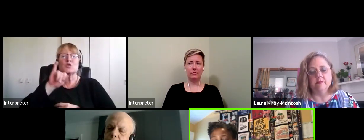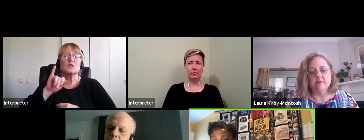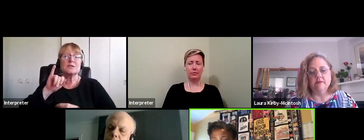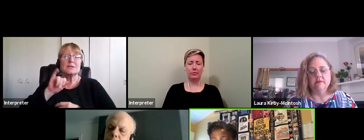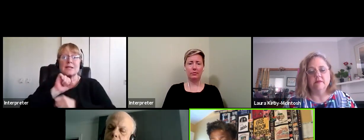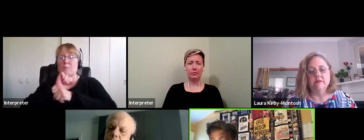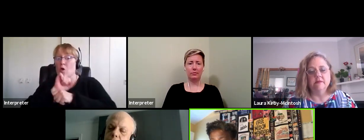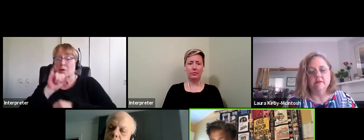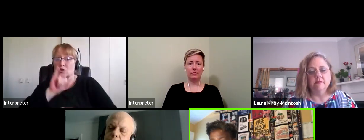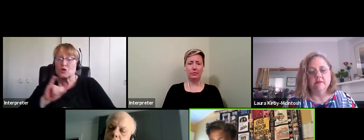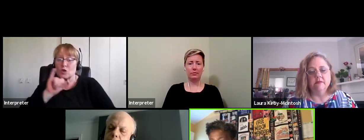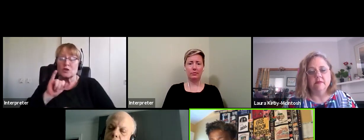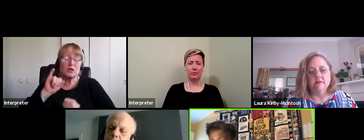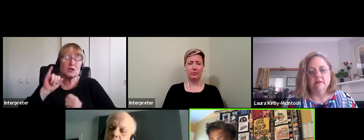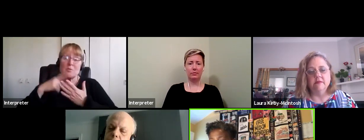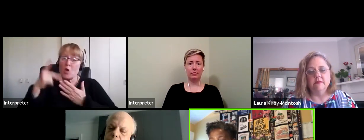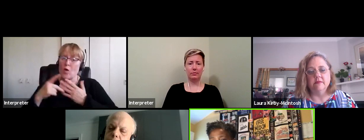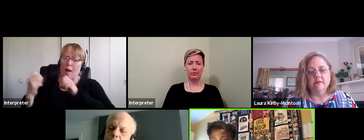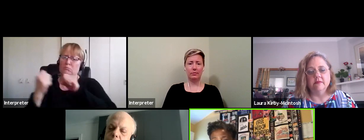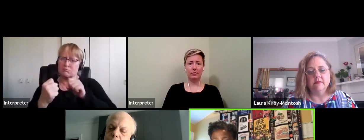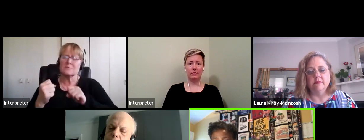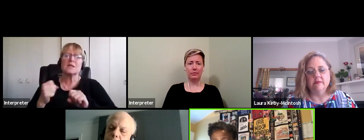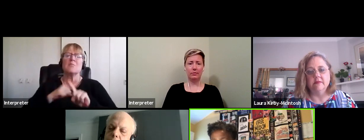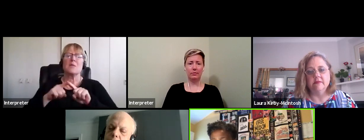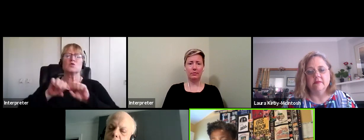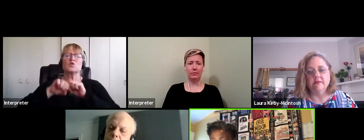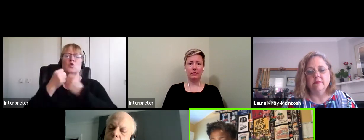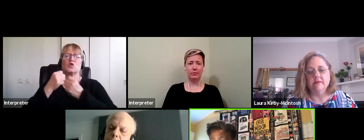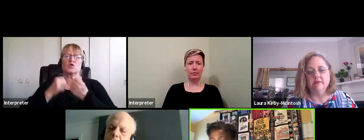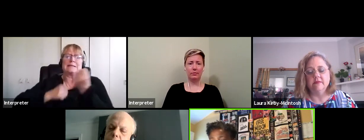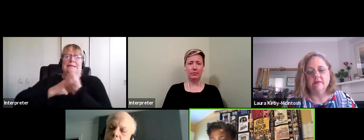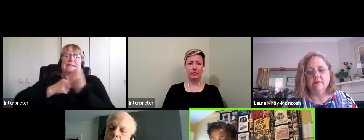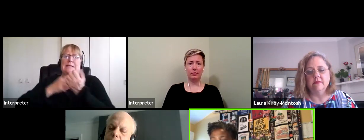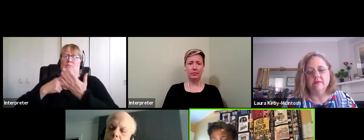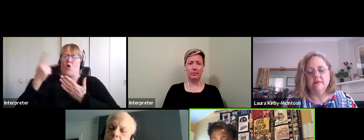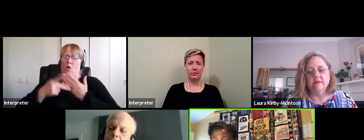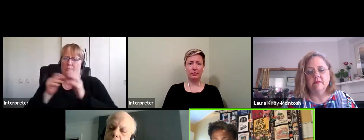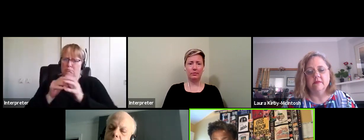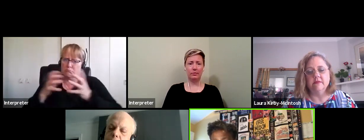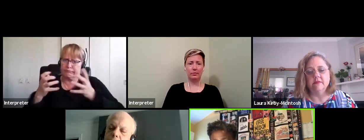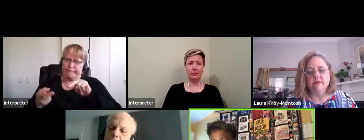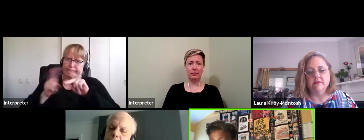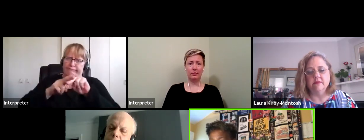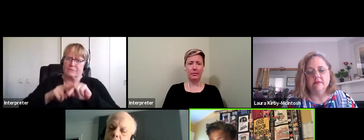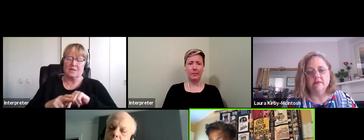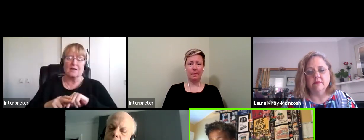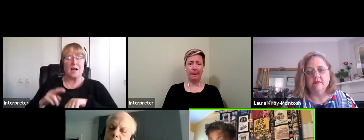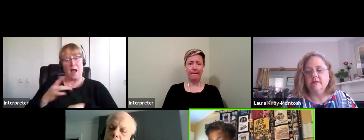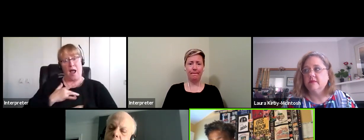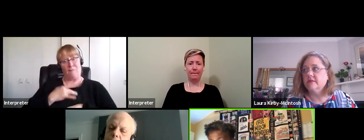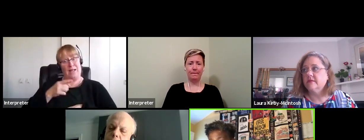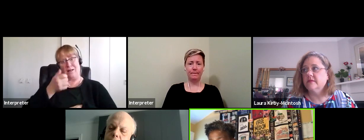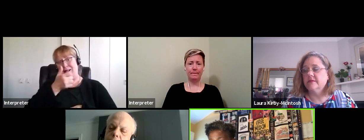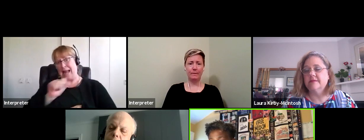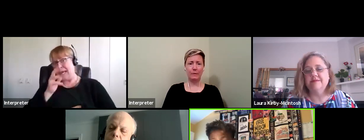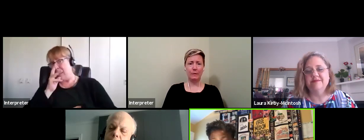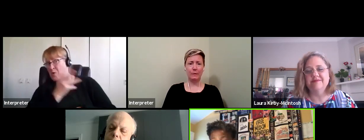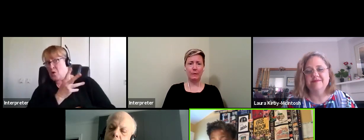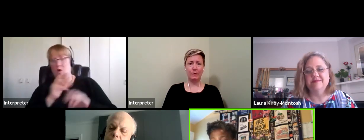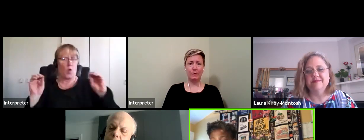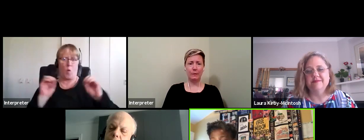robust social assistance program. We take the view at ISAC that no one should be left behind, and this